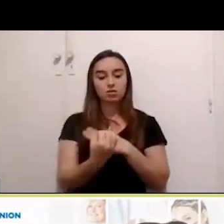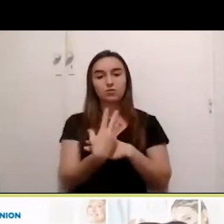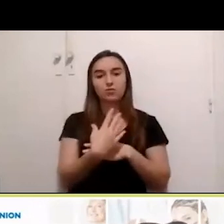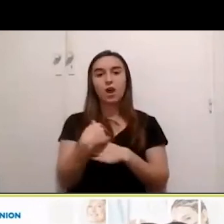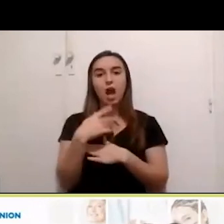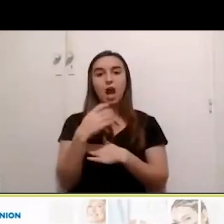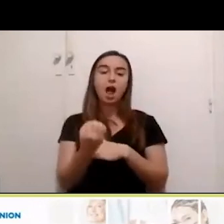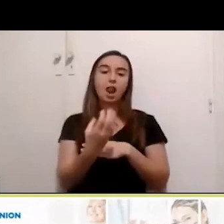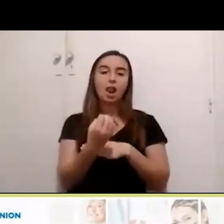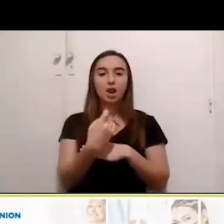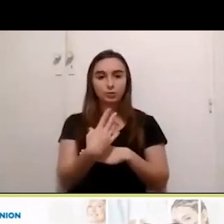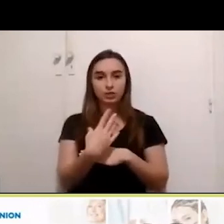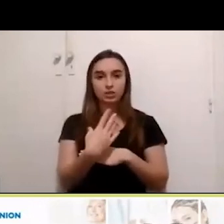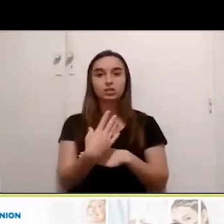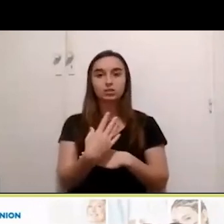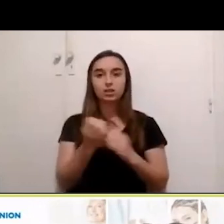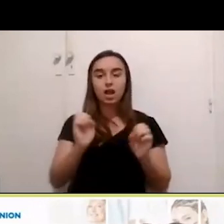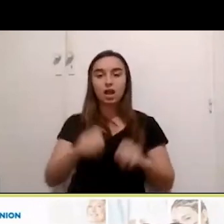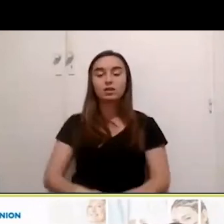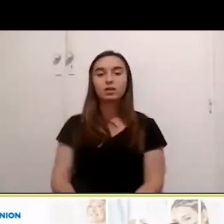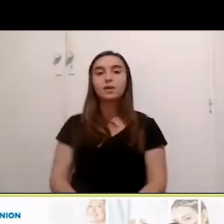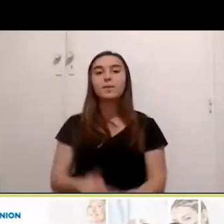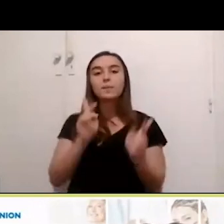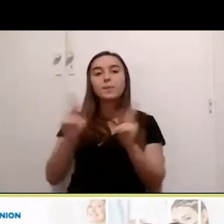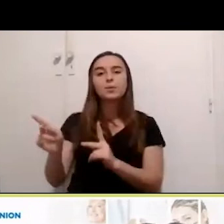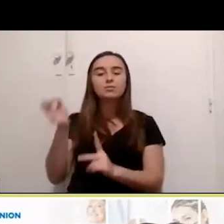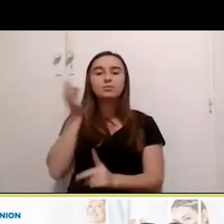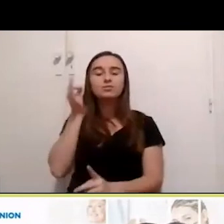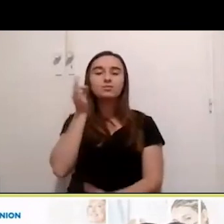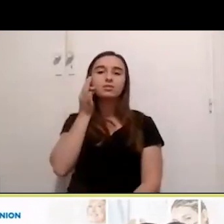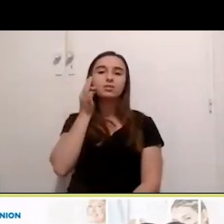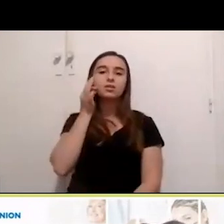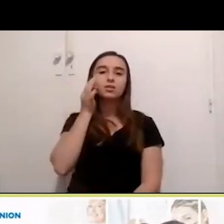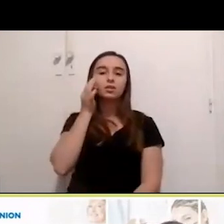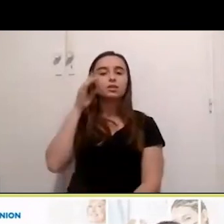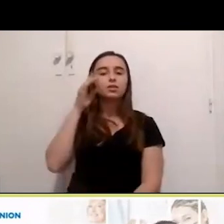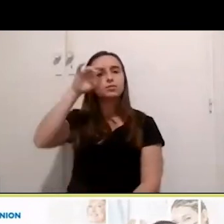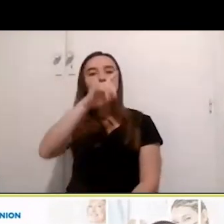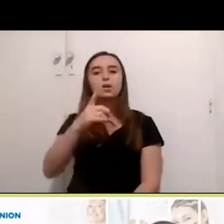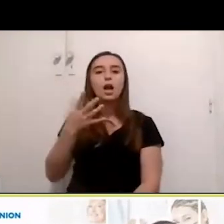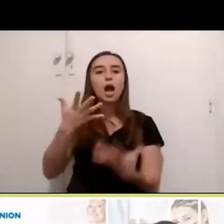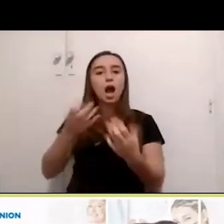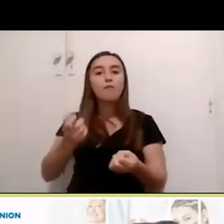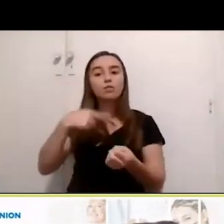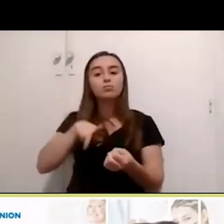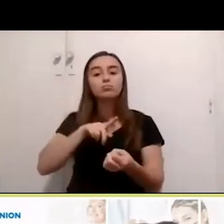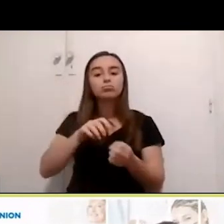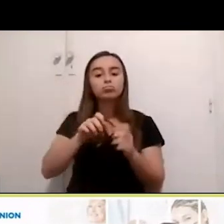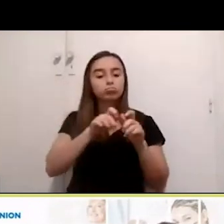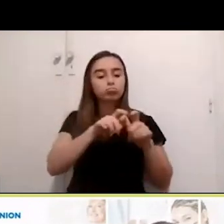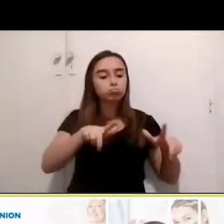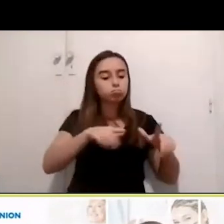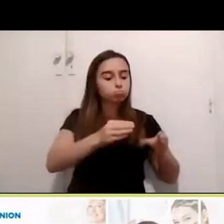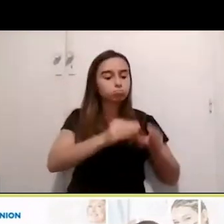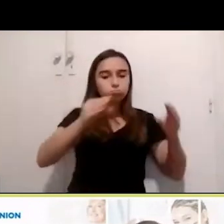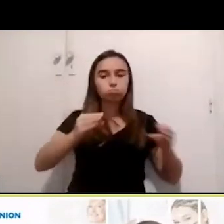events. People with hearing impairments report difficulties when opening the device and mounting it. And